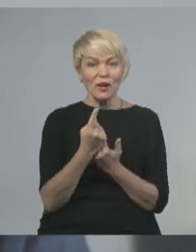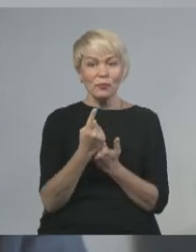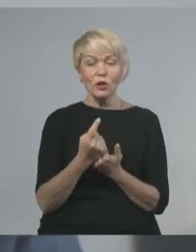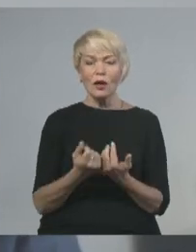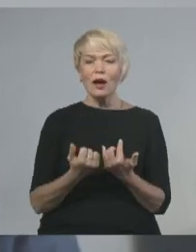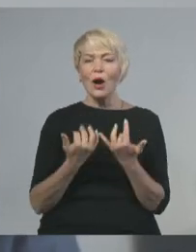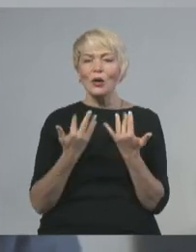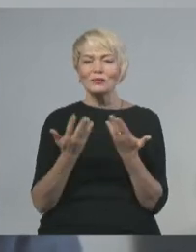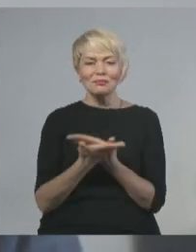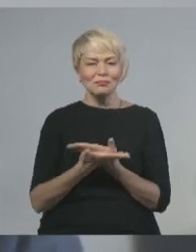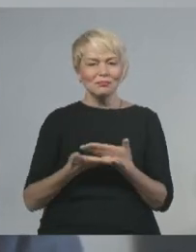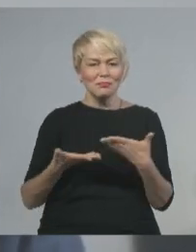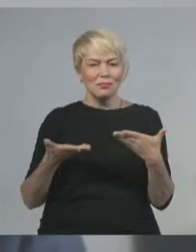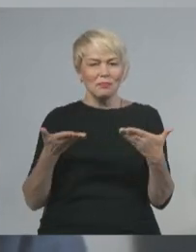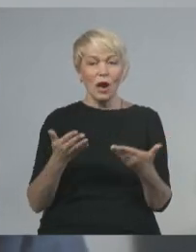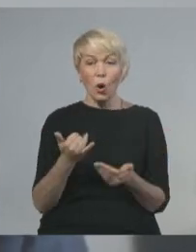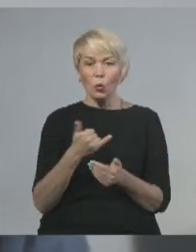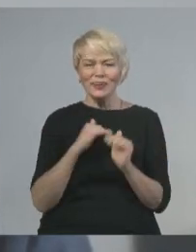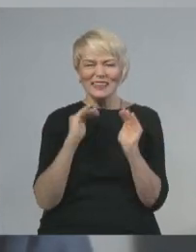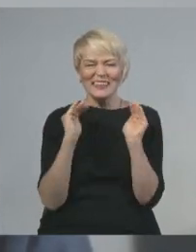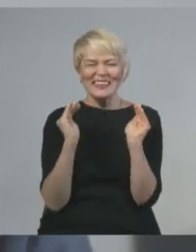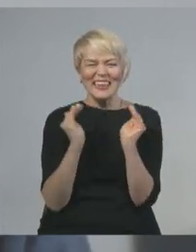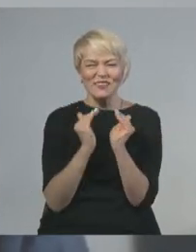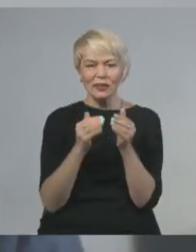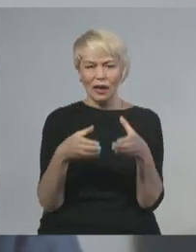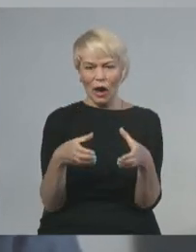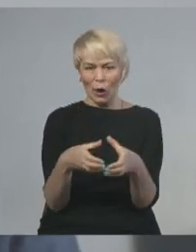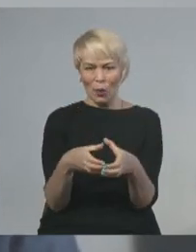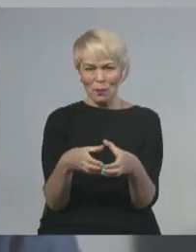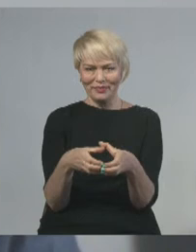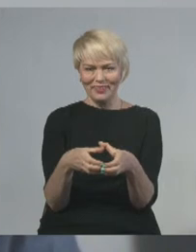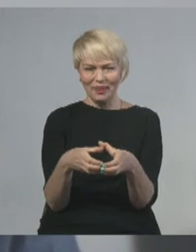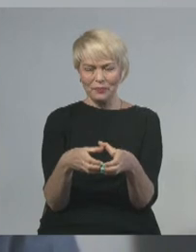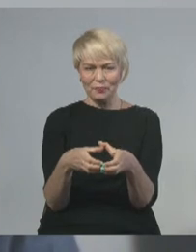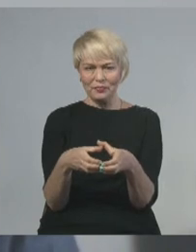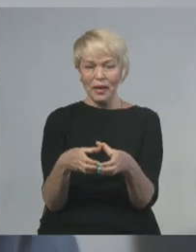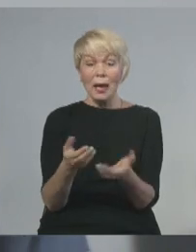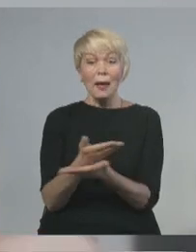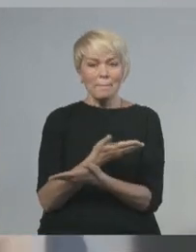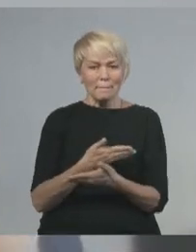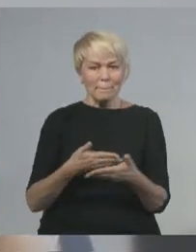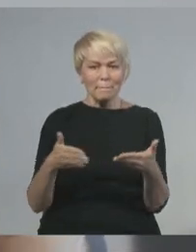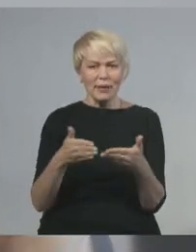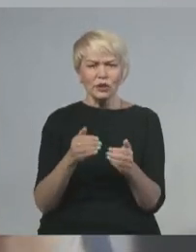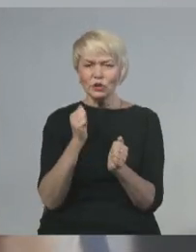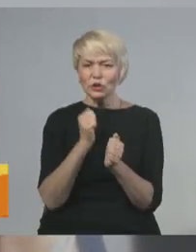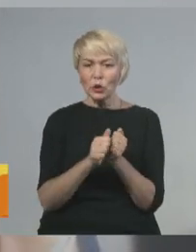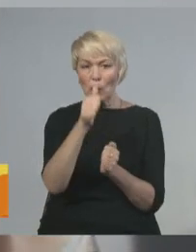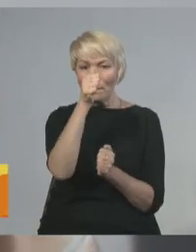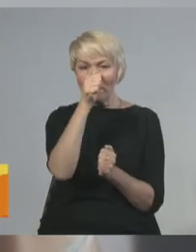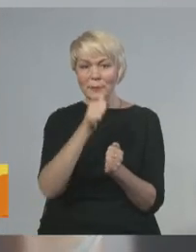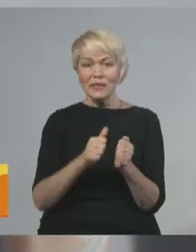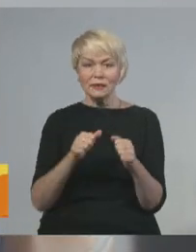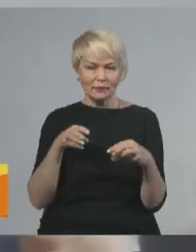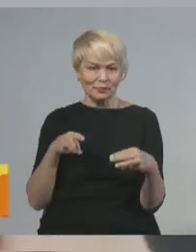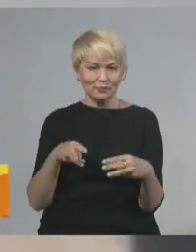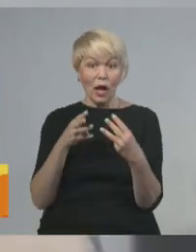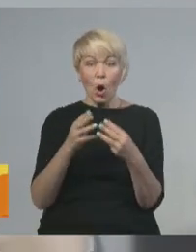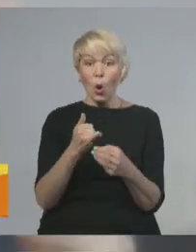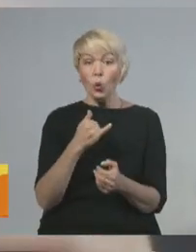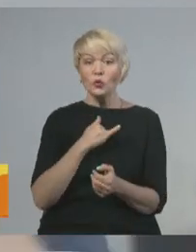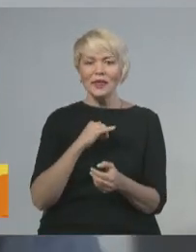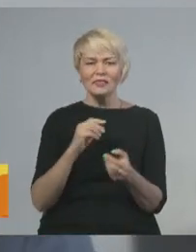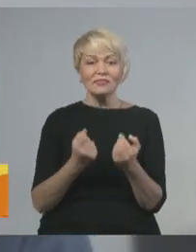small team of people uh there where when it comes to both the content and the